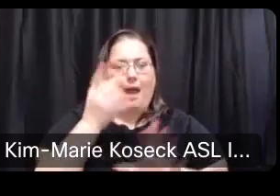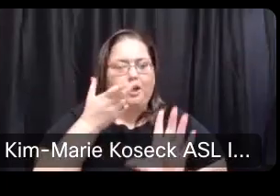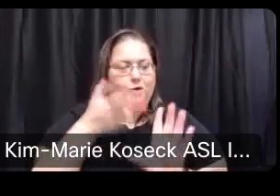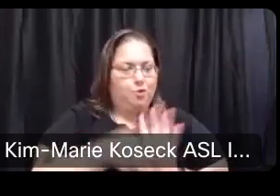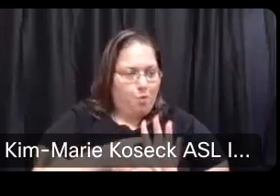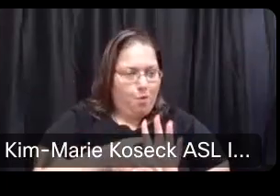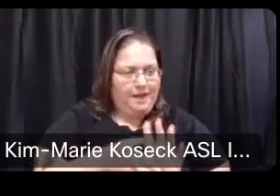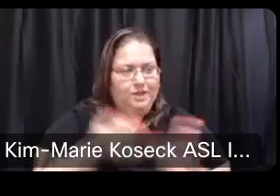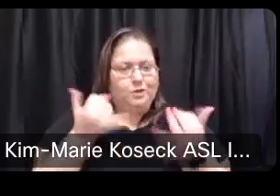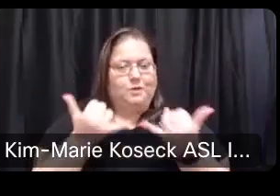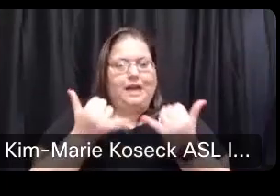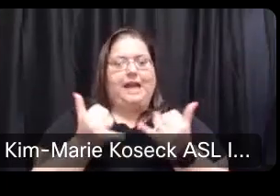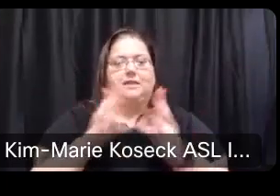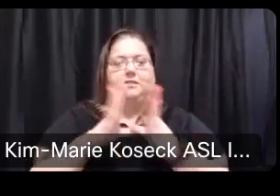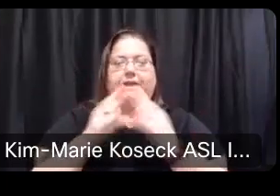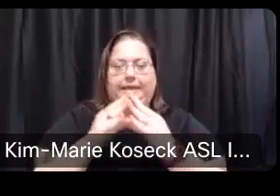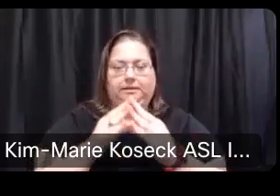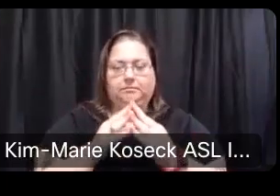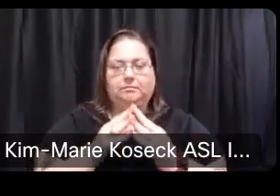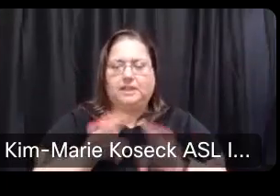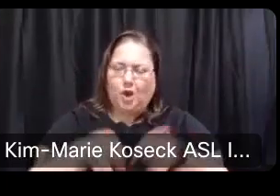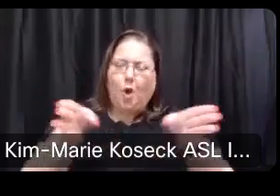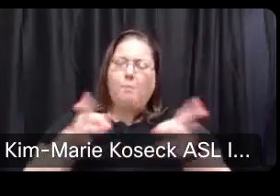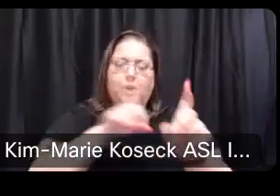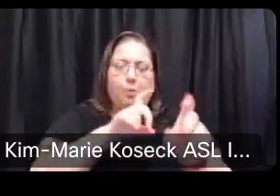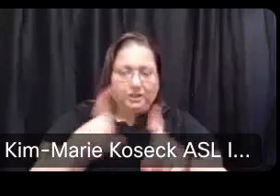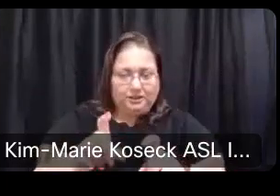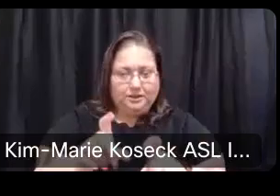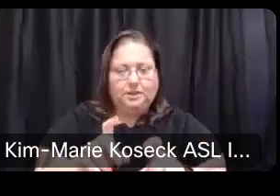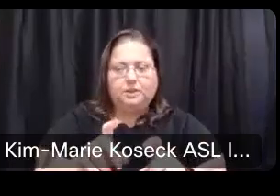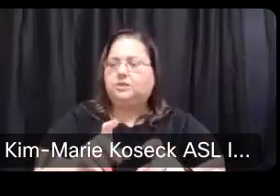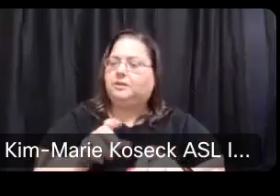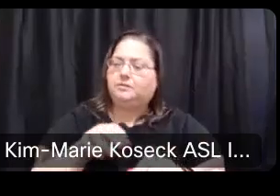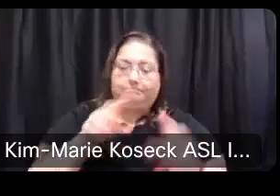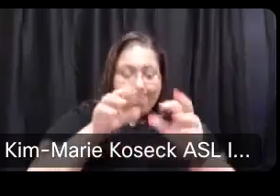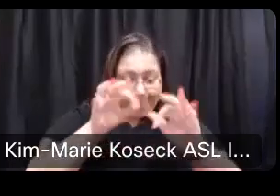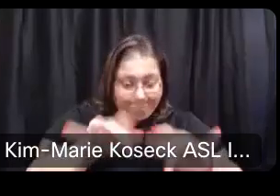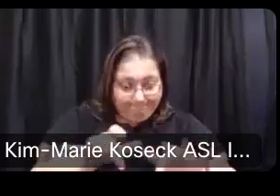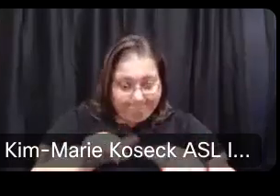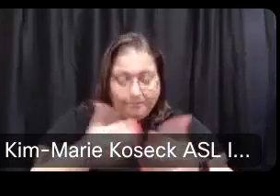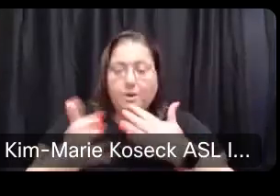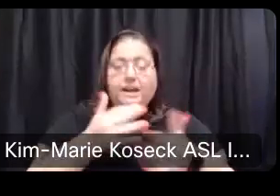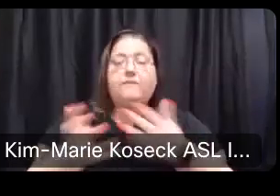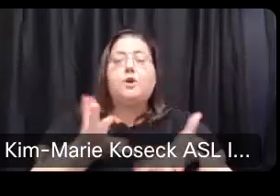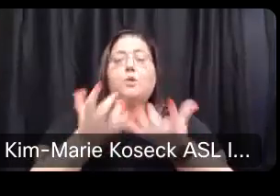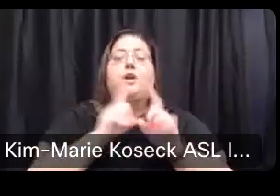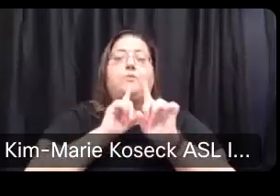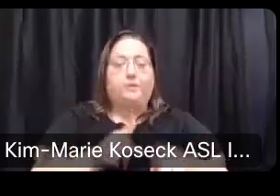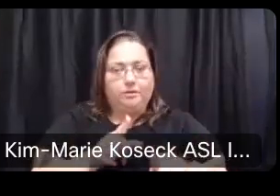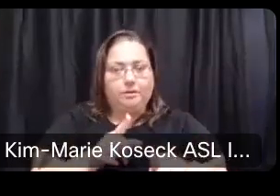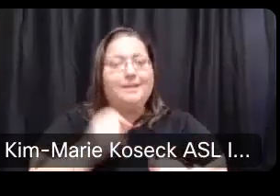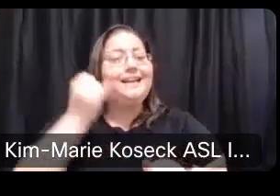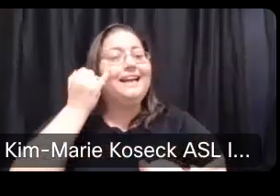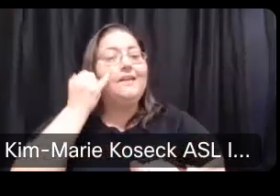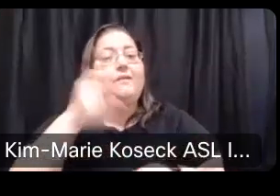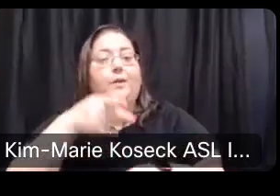today's webinar? This is an open question. Feel free to enter your response however you wish. Please note that the